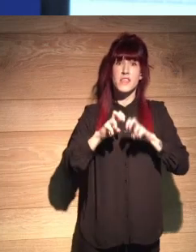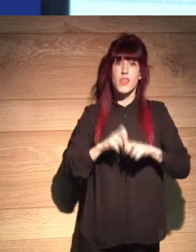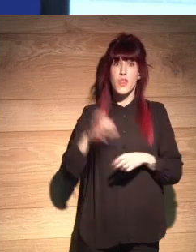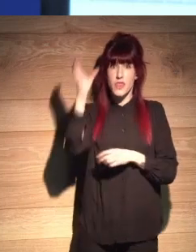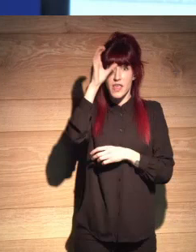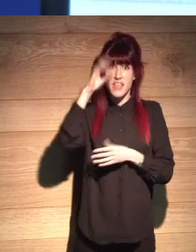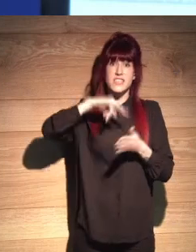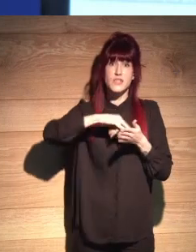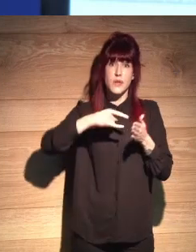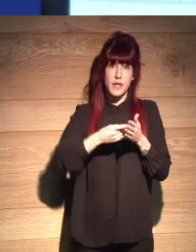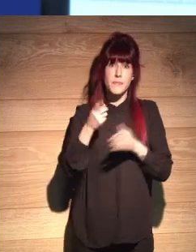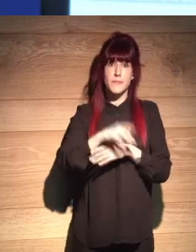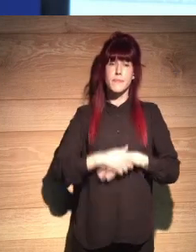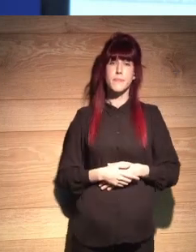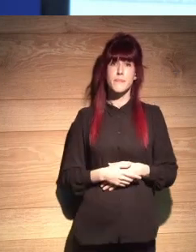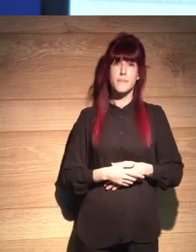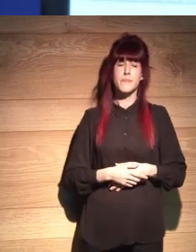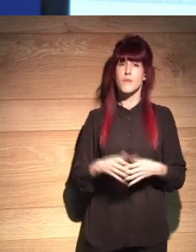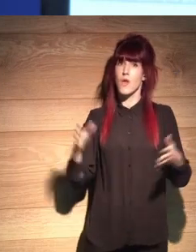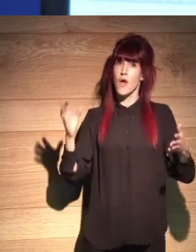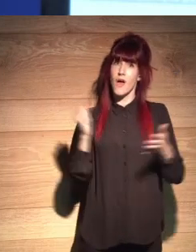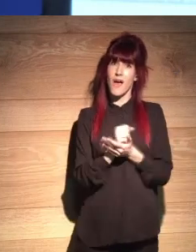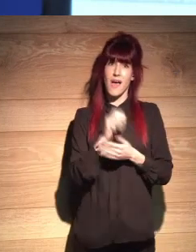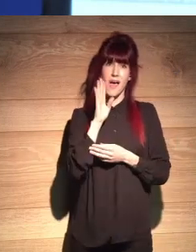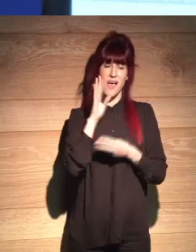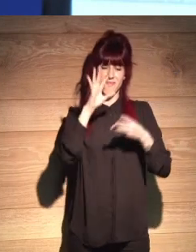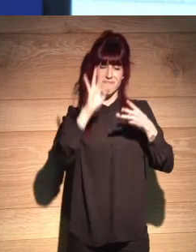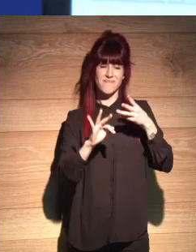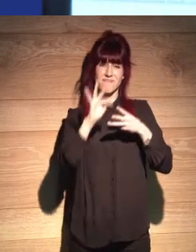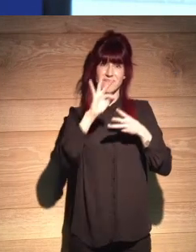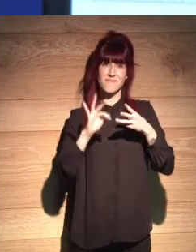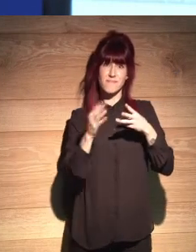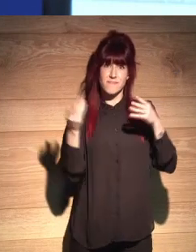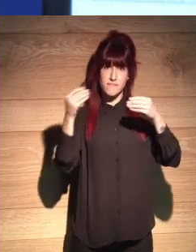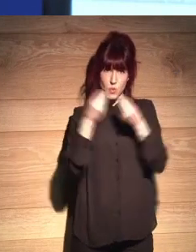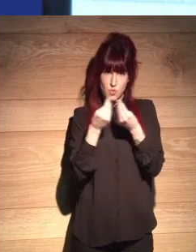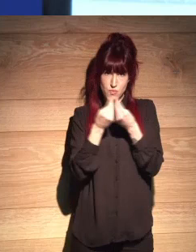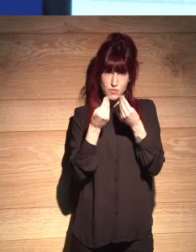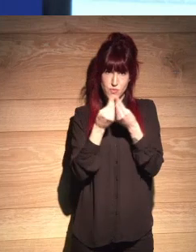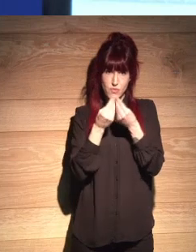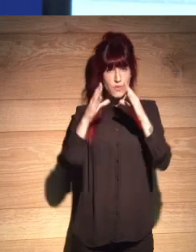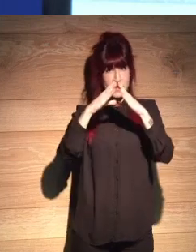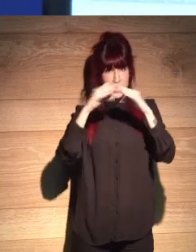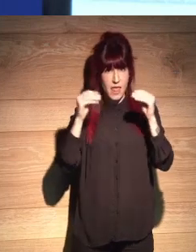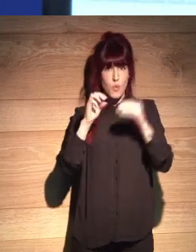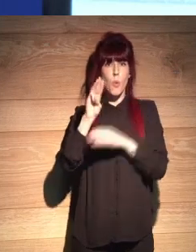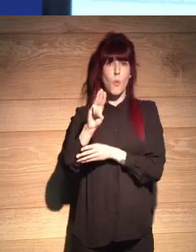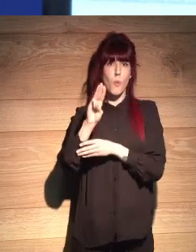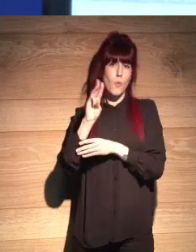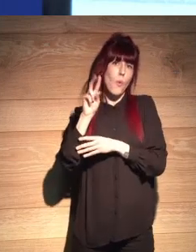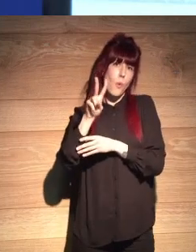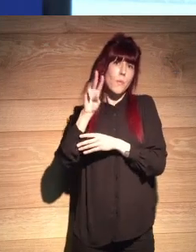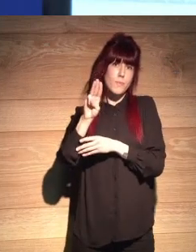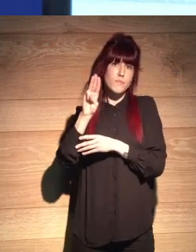technology. And all this is brought together in Uppsala University. Uppsala is a town that is